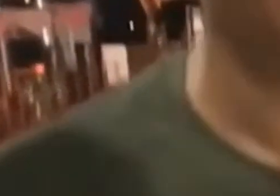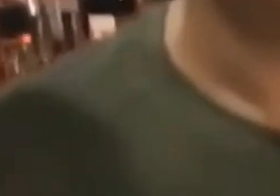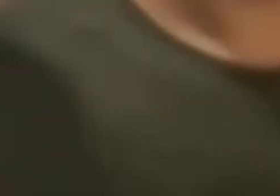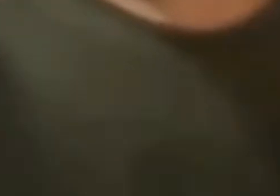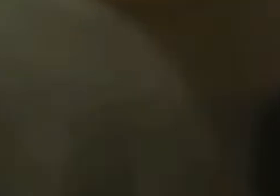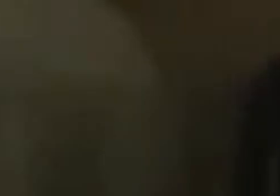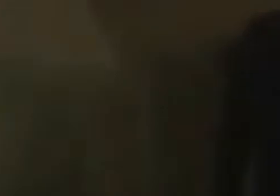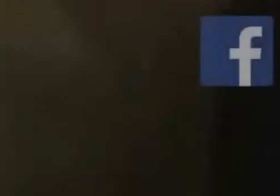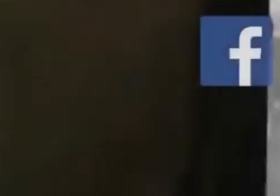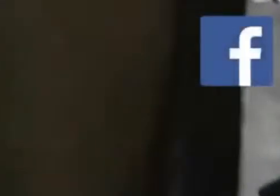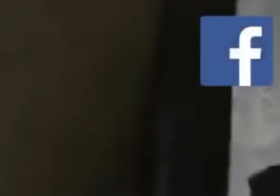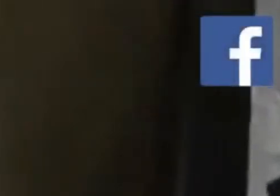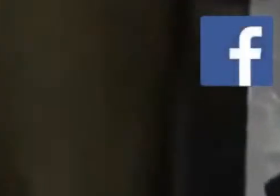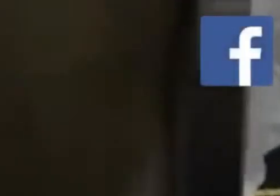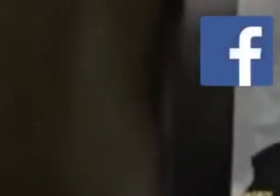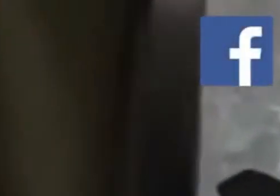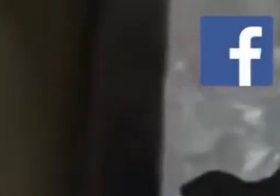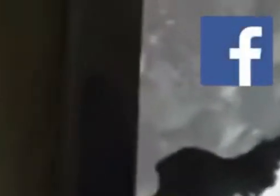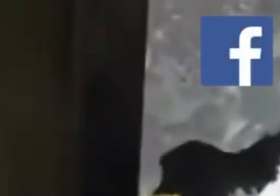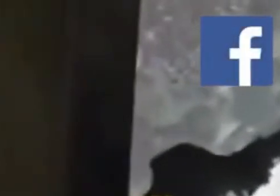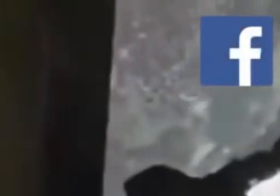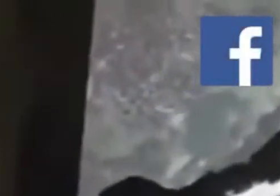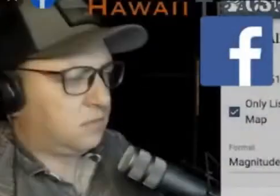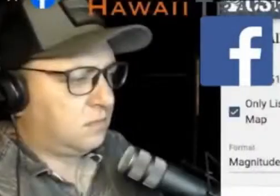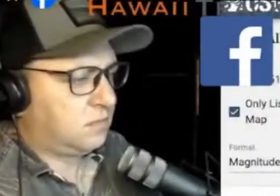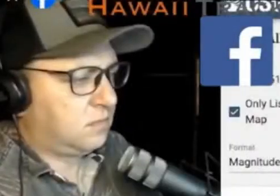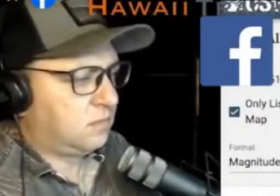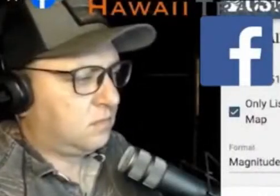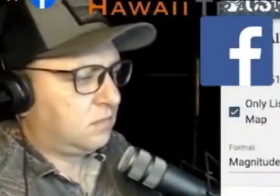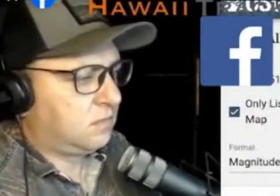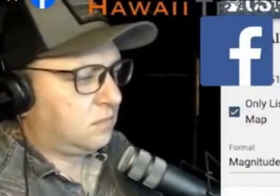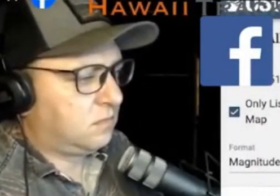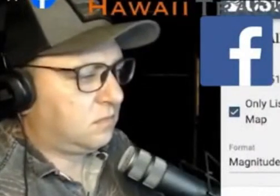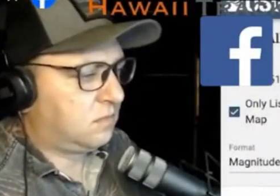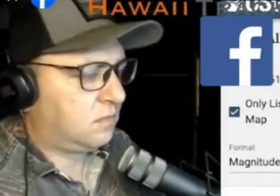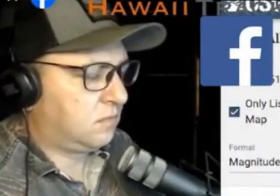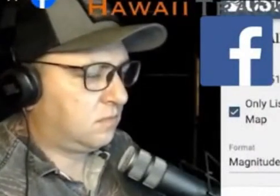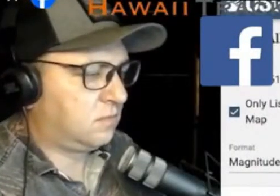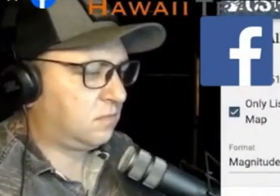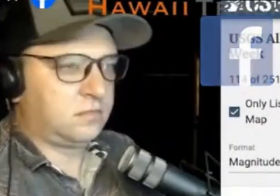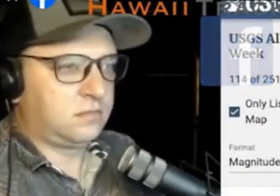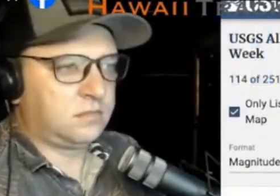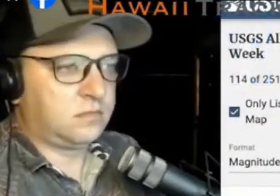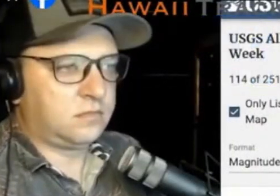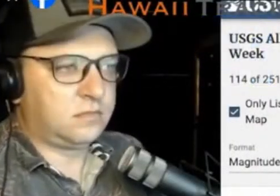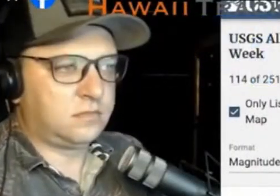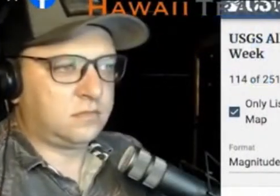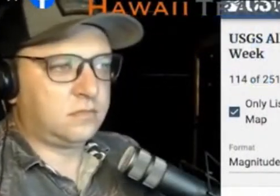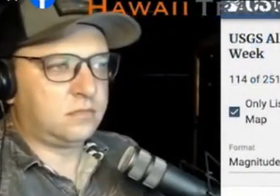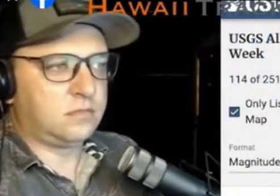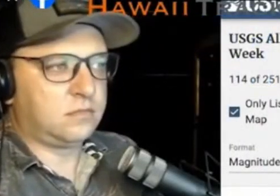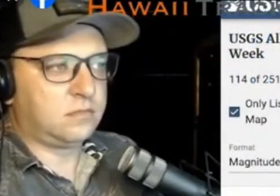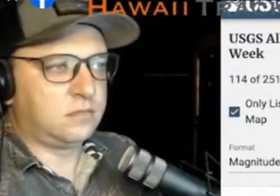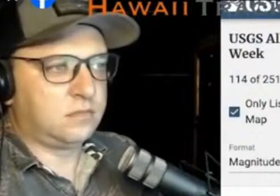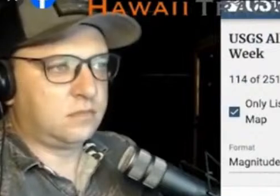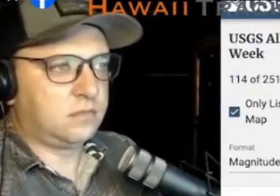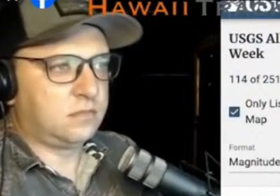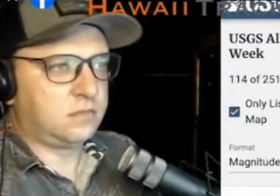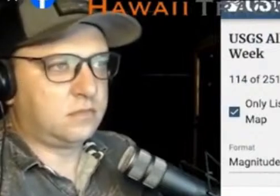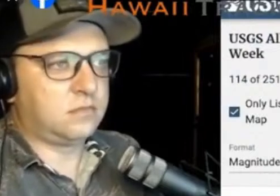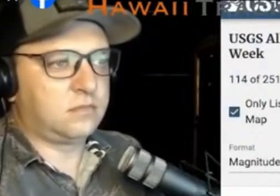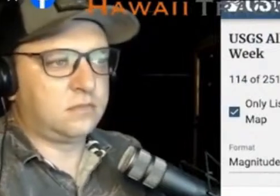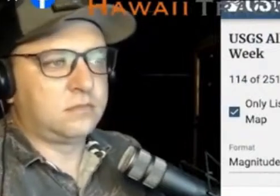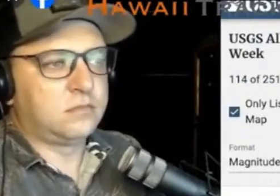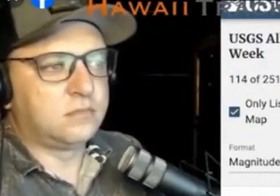Zone. Working under Hawaii Tracker on the Facebook group. Since then, we've been trying to carry on and take the lessons, the hard lessons